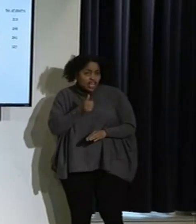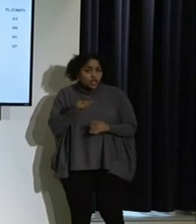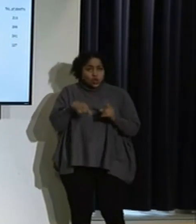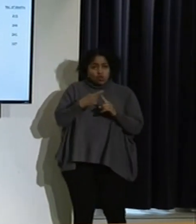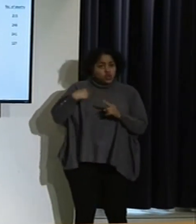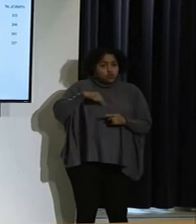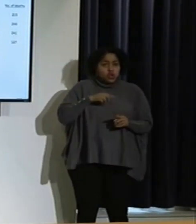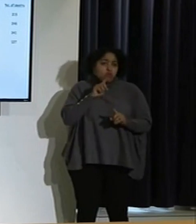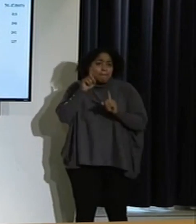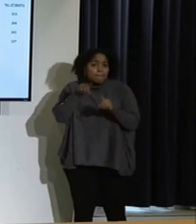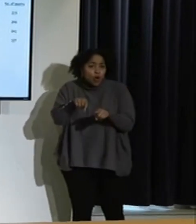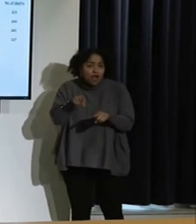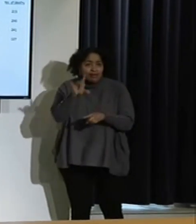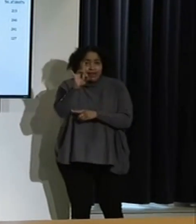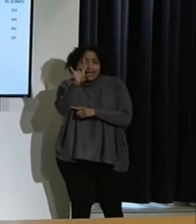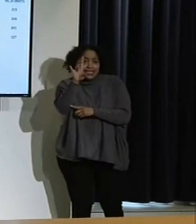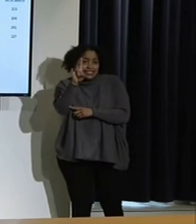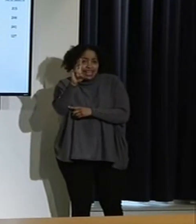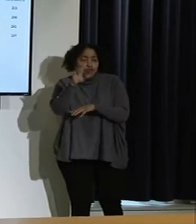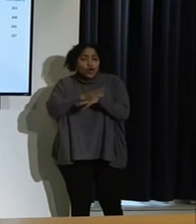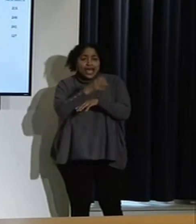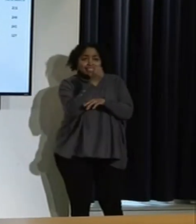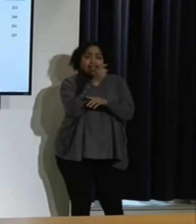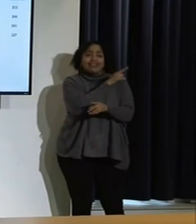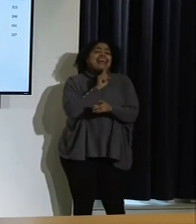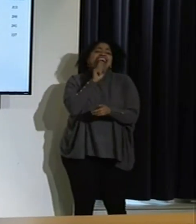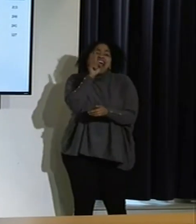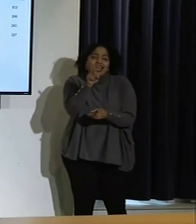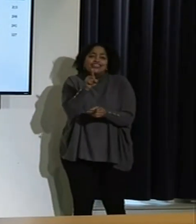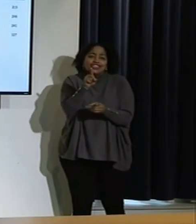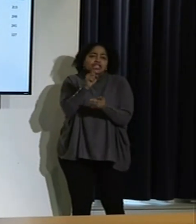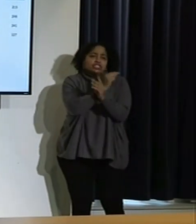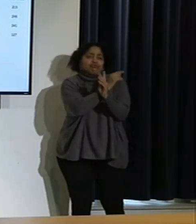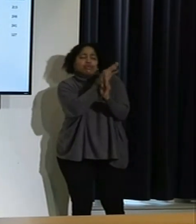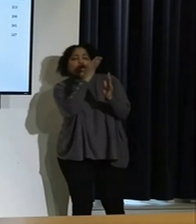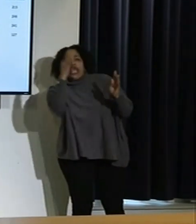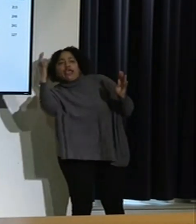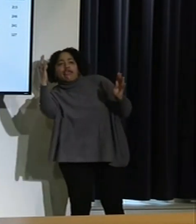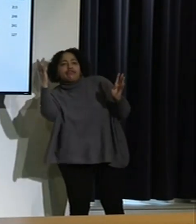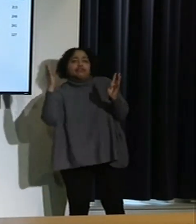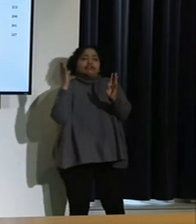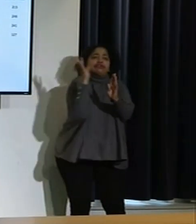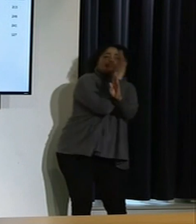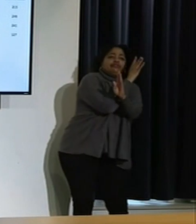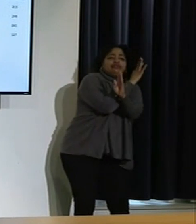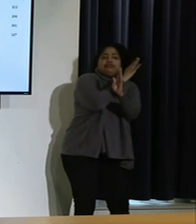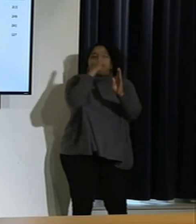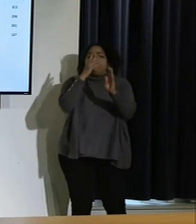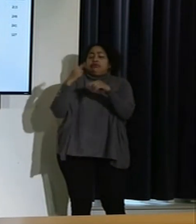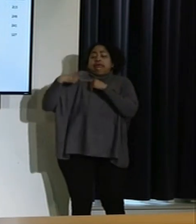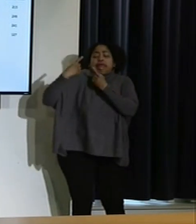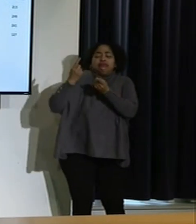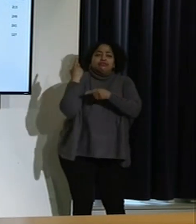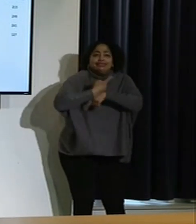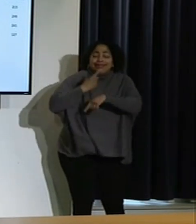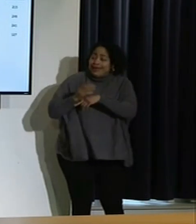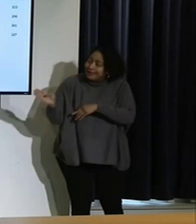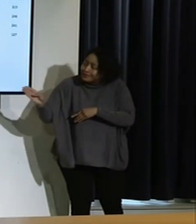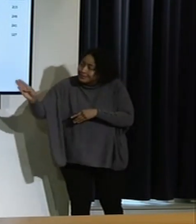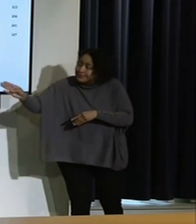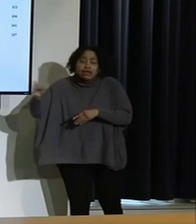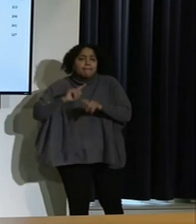when we report 87 on a Saturday, they actually were spread all through the days that occurred. But I want you to